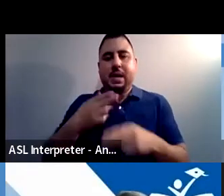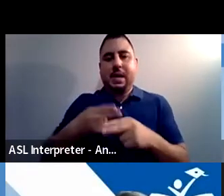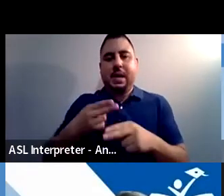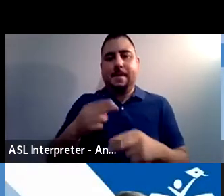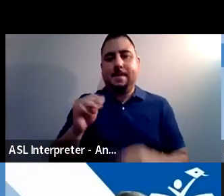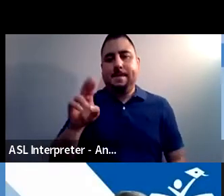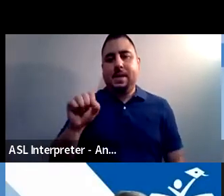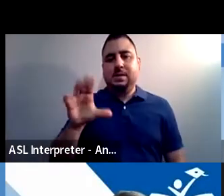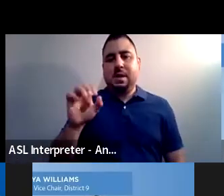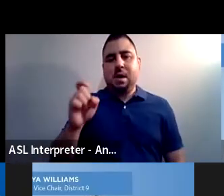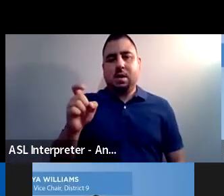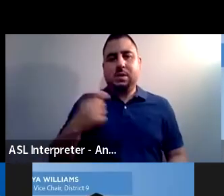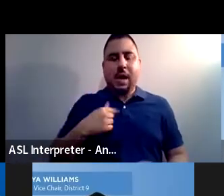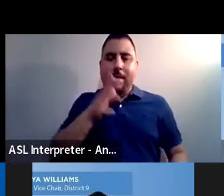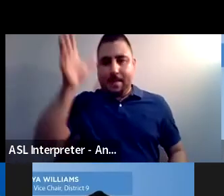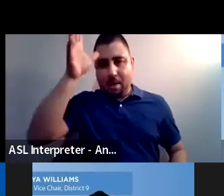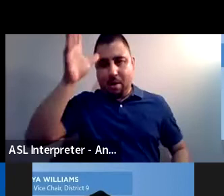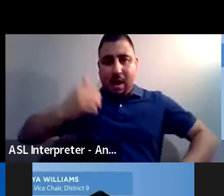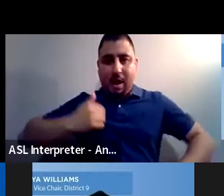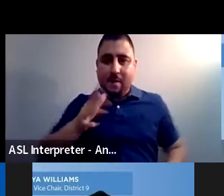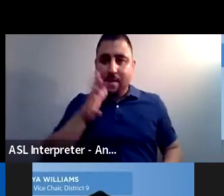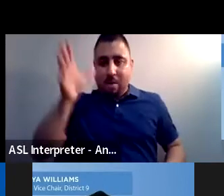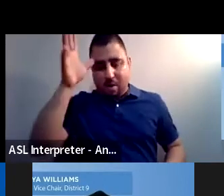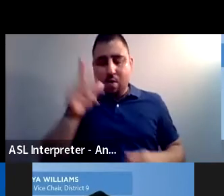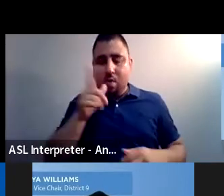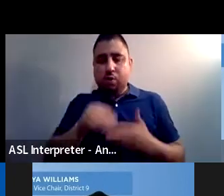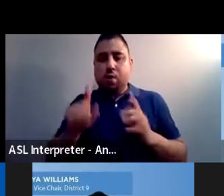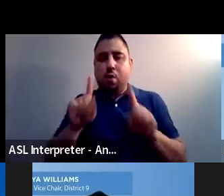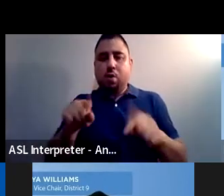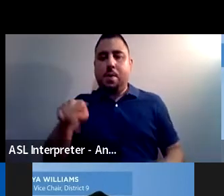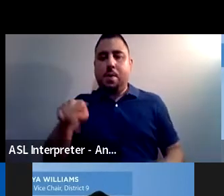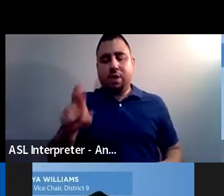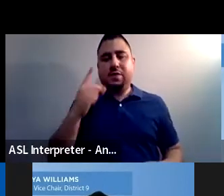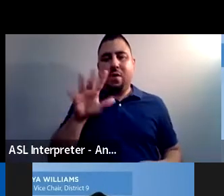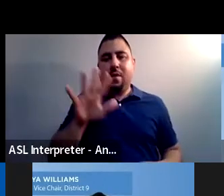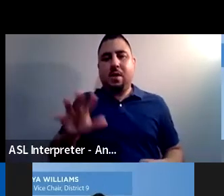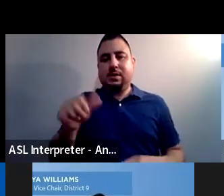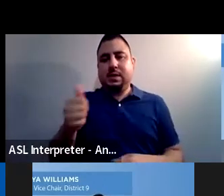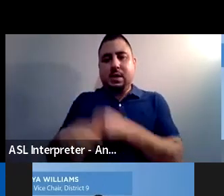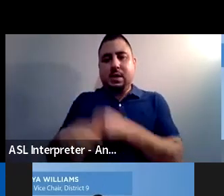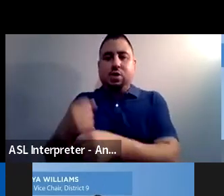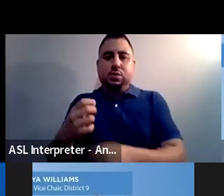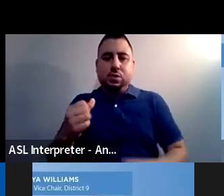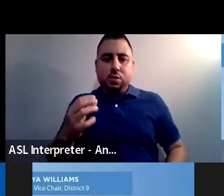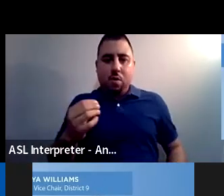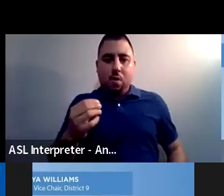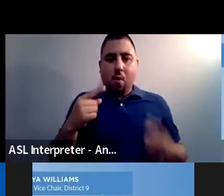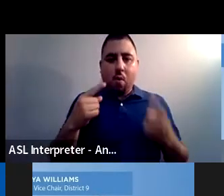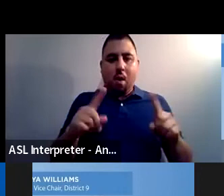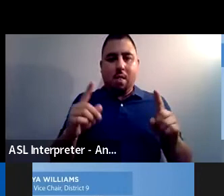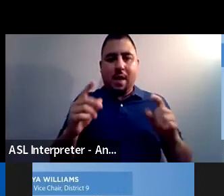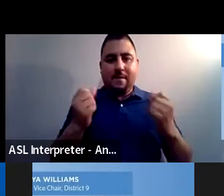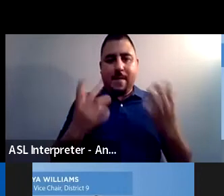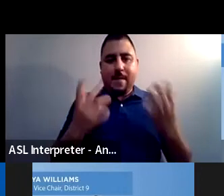Cox. I am a parent, have been a parent of Pointer Ridge for about 10 years. So while I have